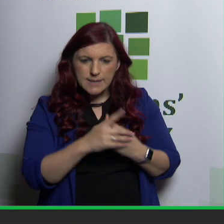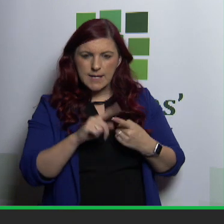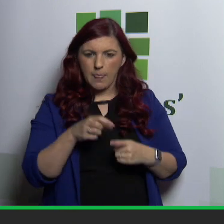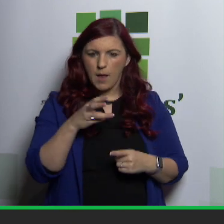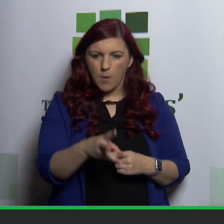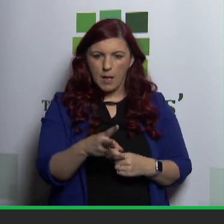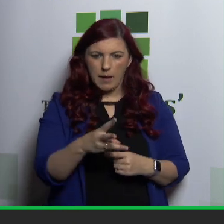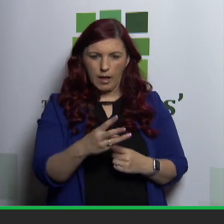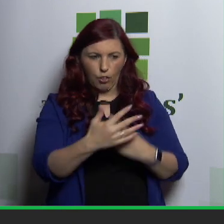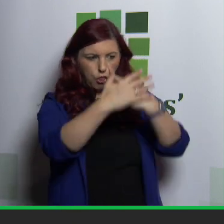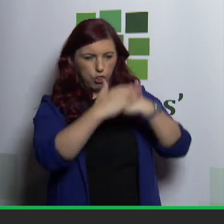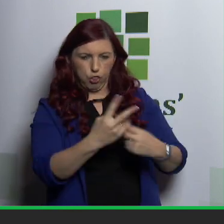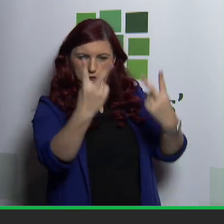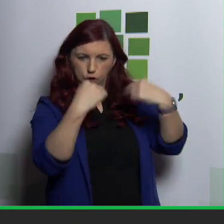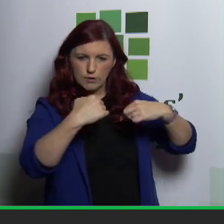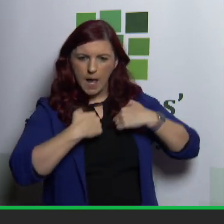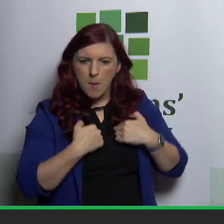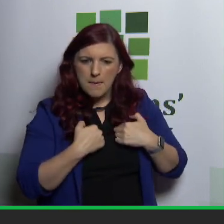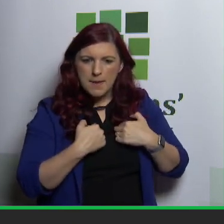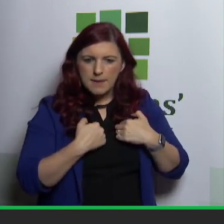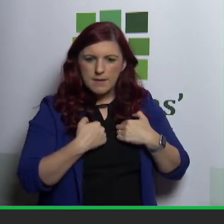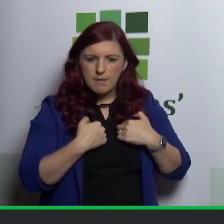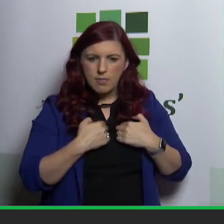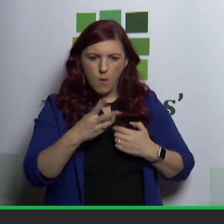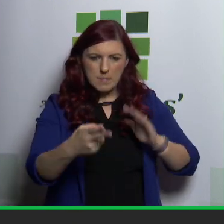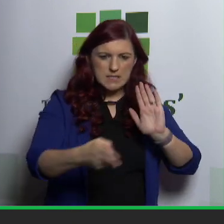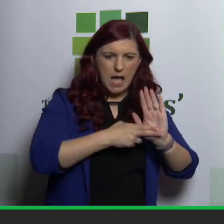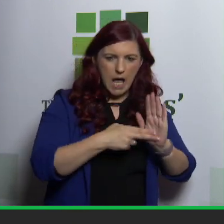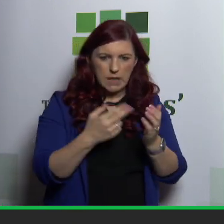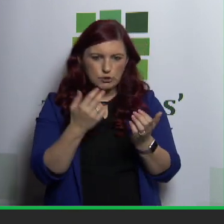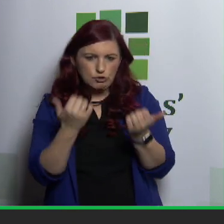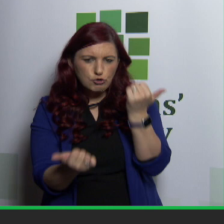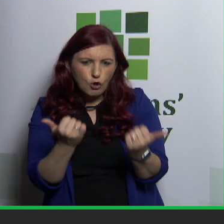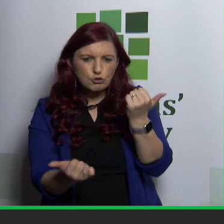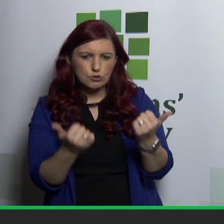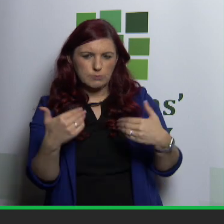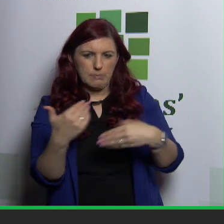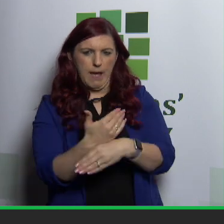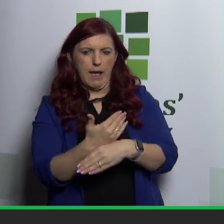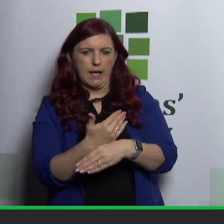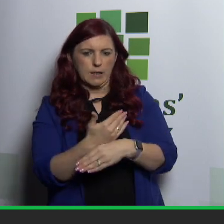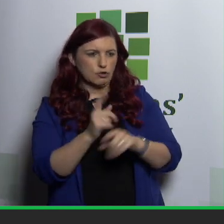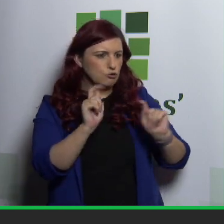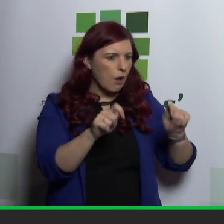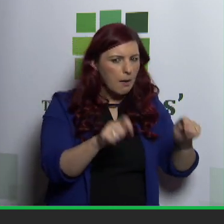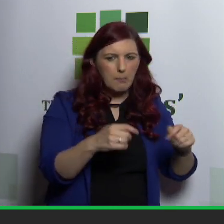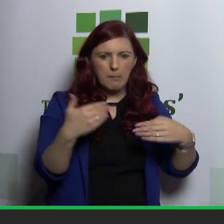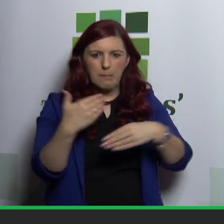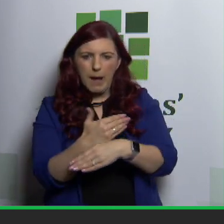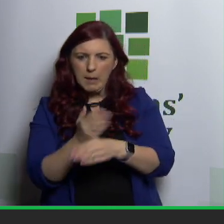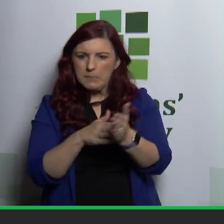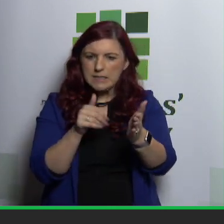on. They will be tagged and judged by shopkeepers, by businessmen,